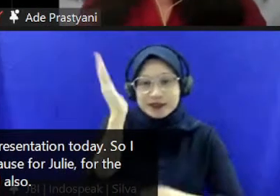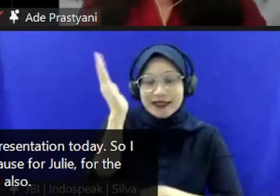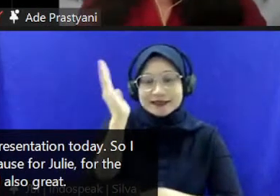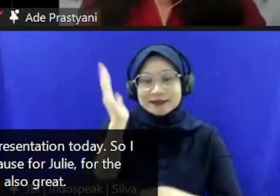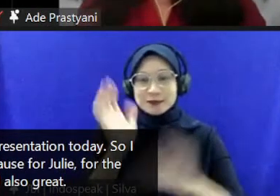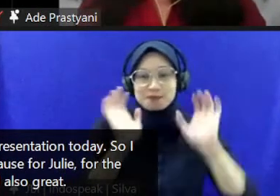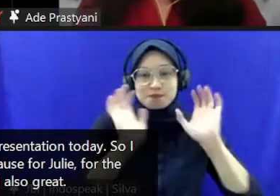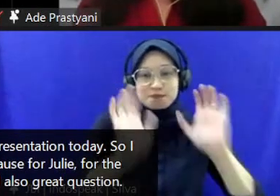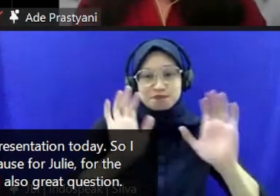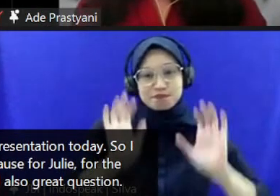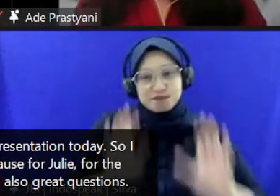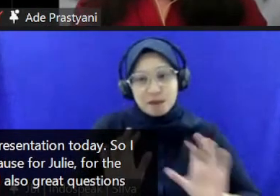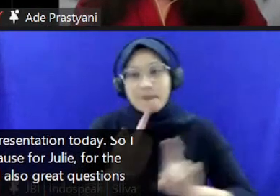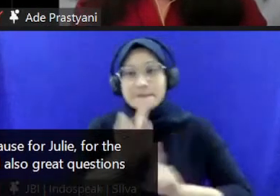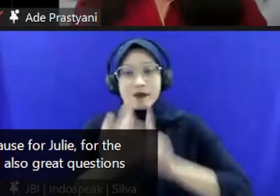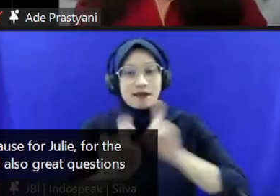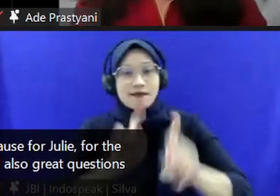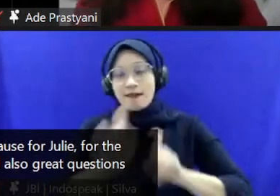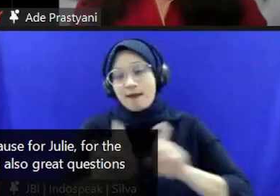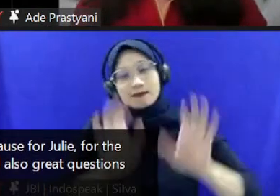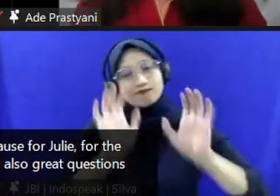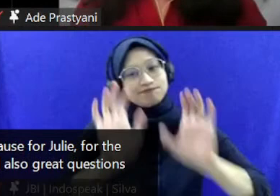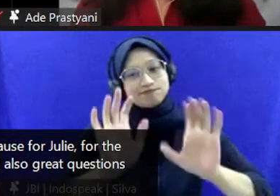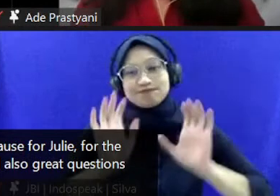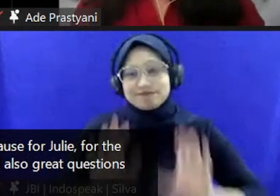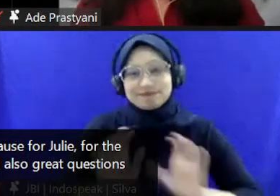great questions from the audience.